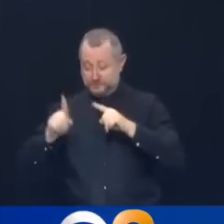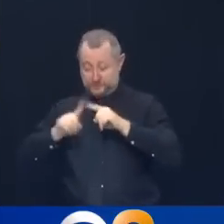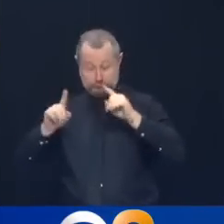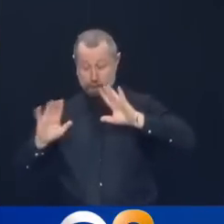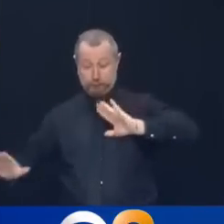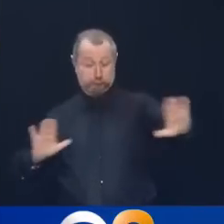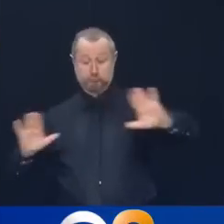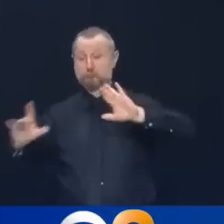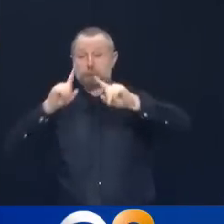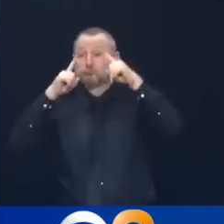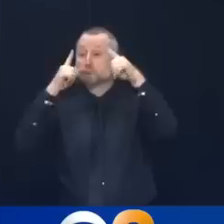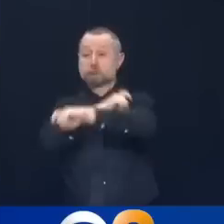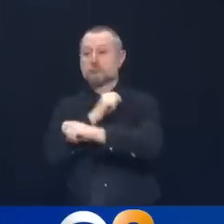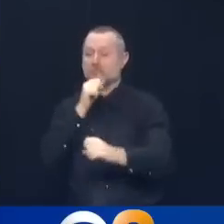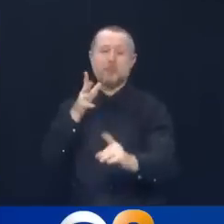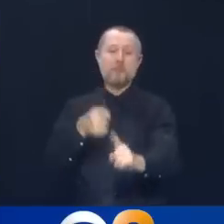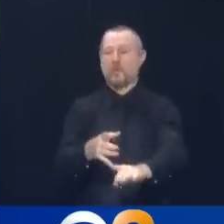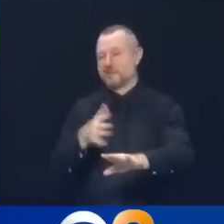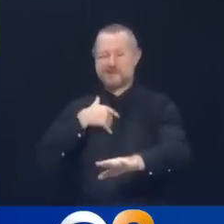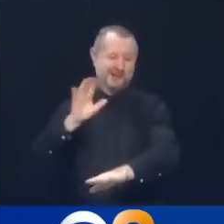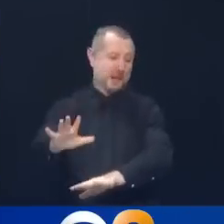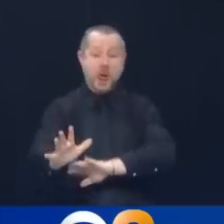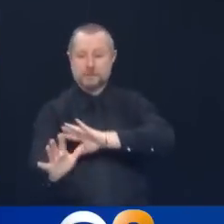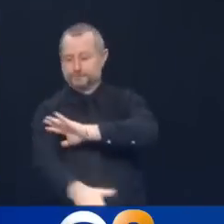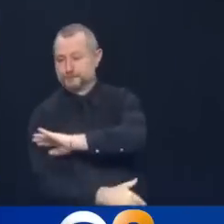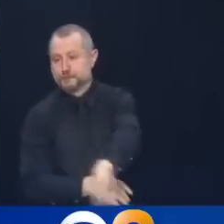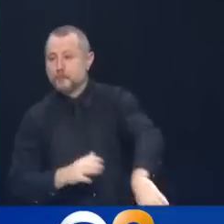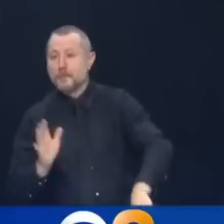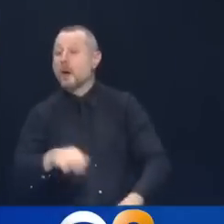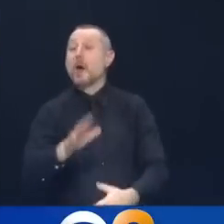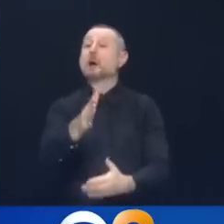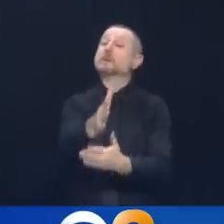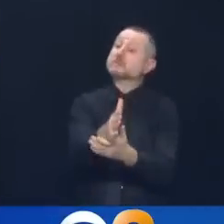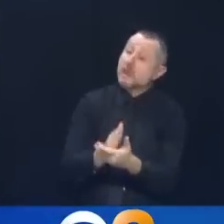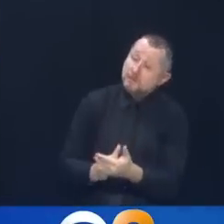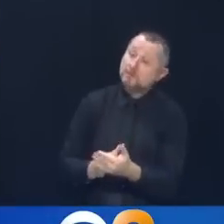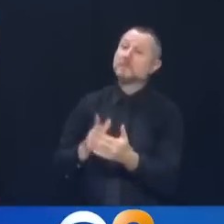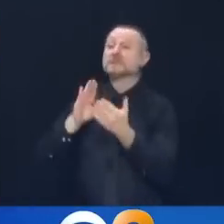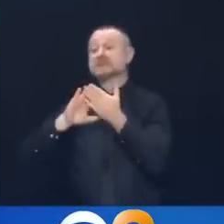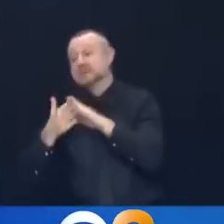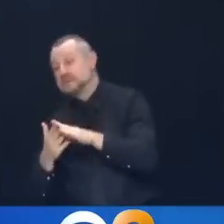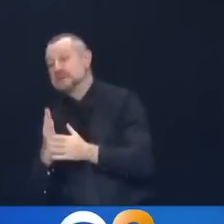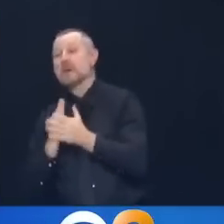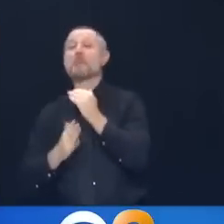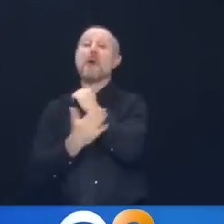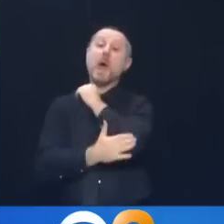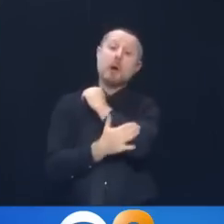irrelevant. So some cities will say, or counties will say, their numbers are